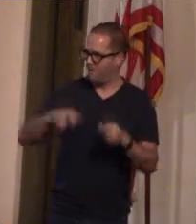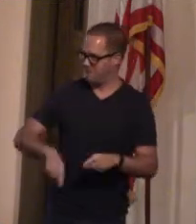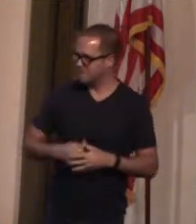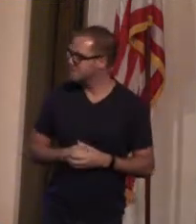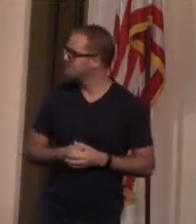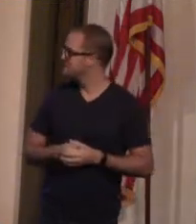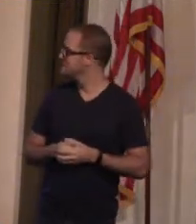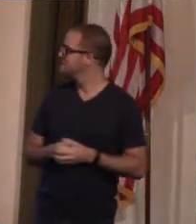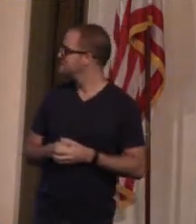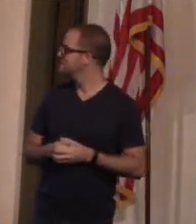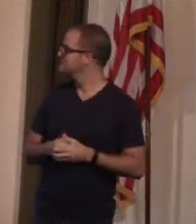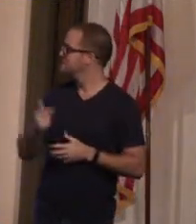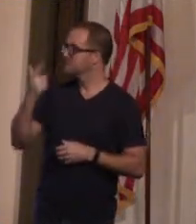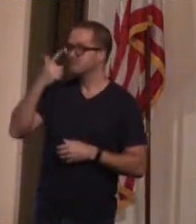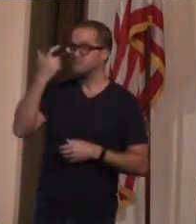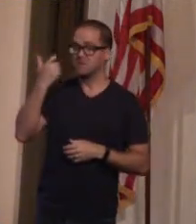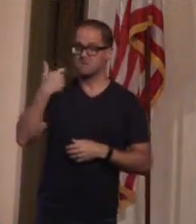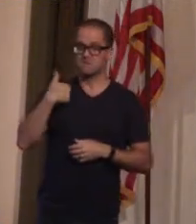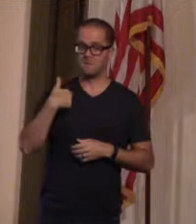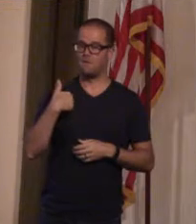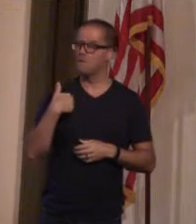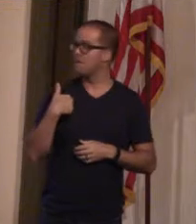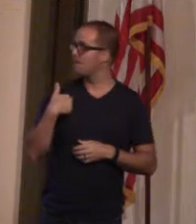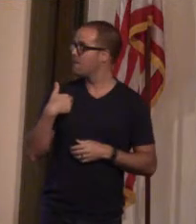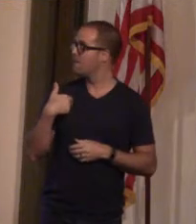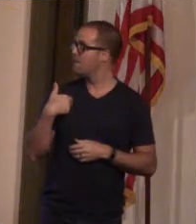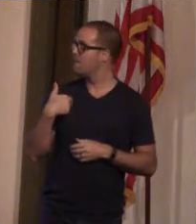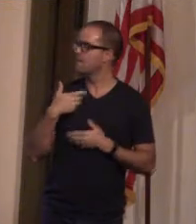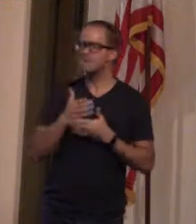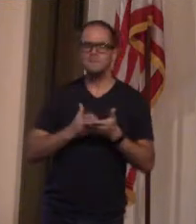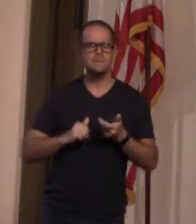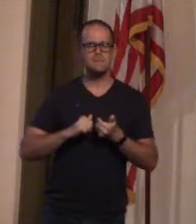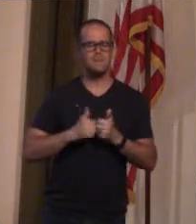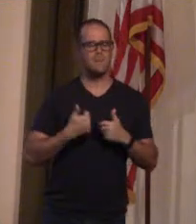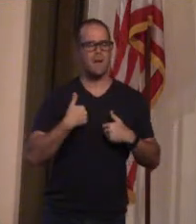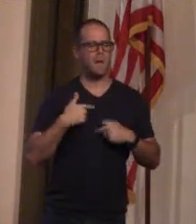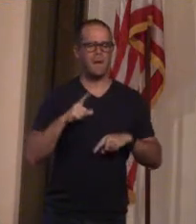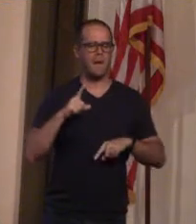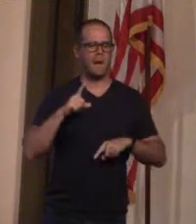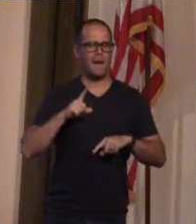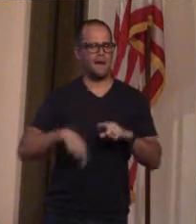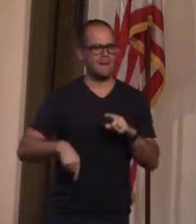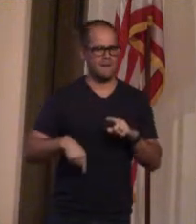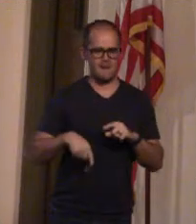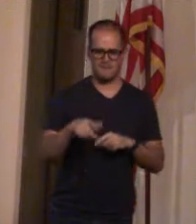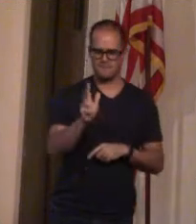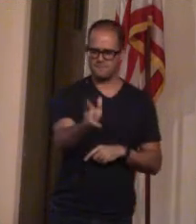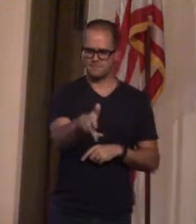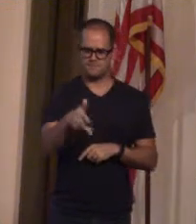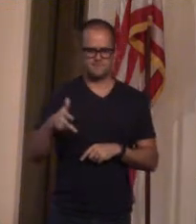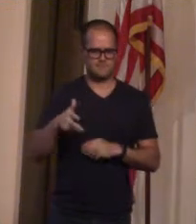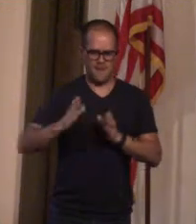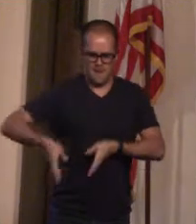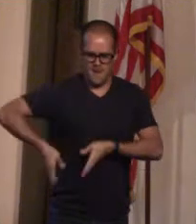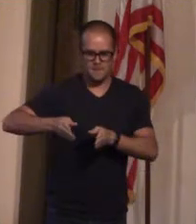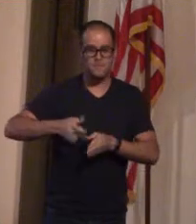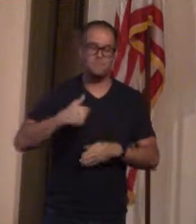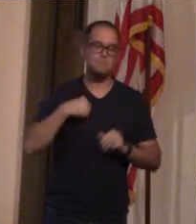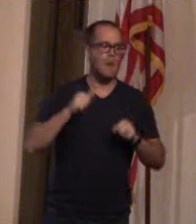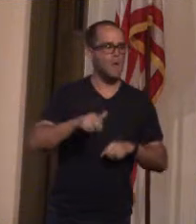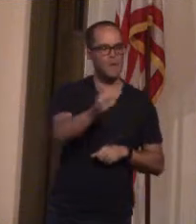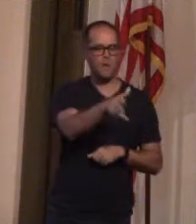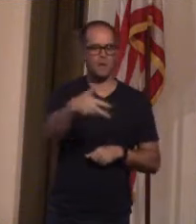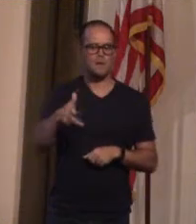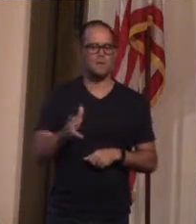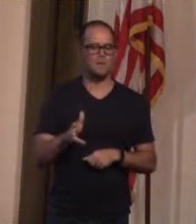I practice sometimes here in the parking lot. You'll be glad to know that most of your cars aren't here when I do that, because